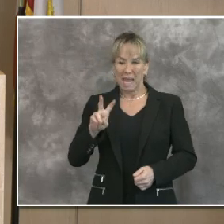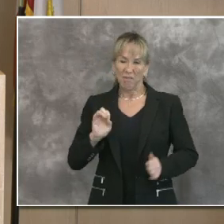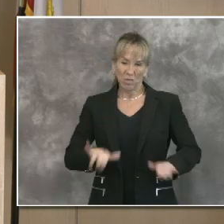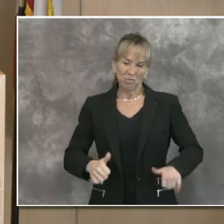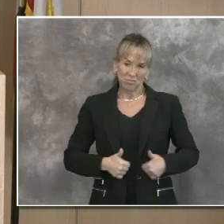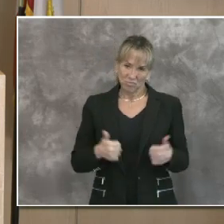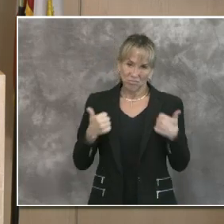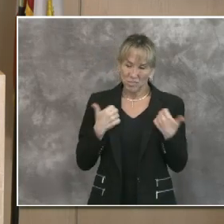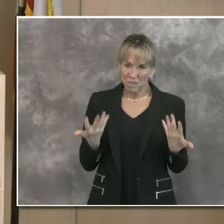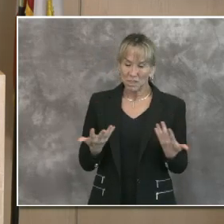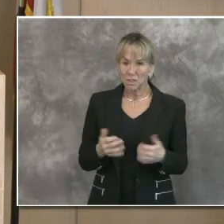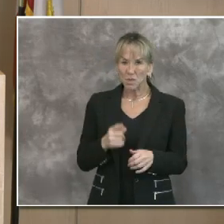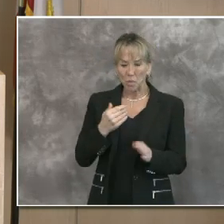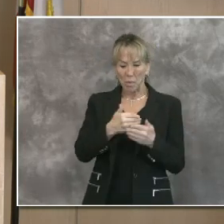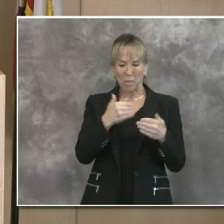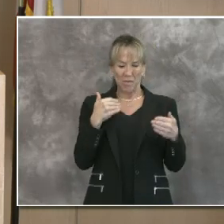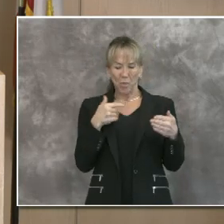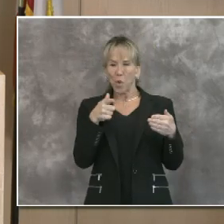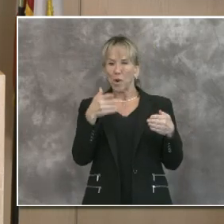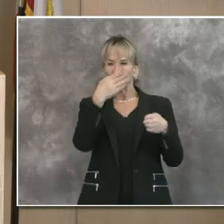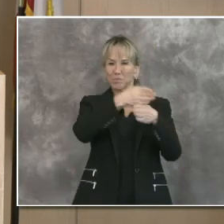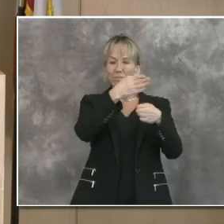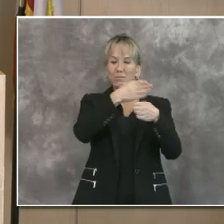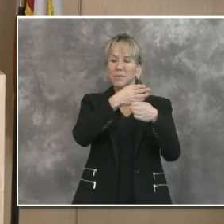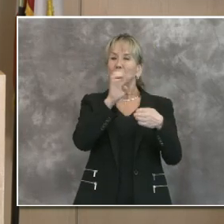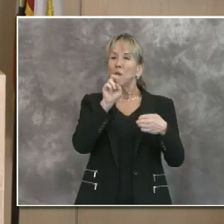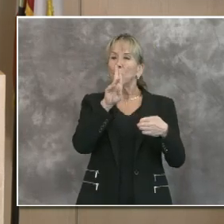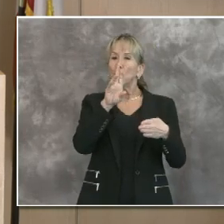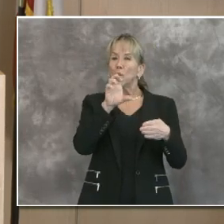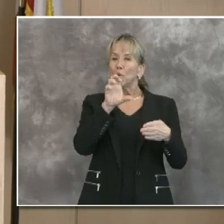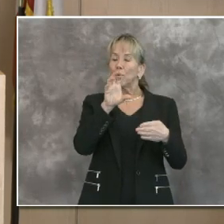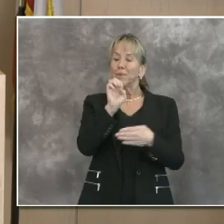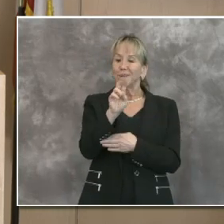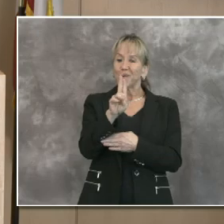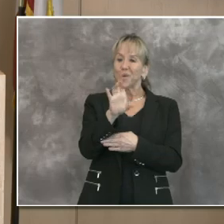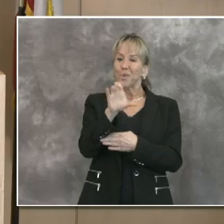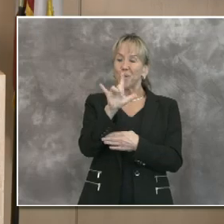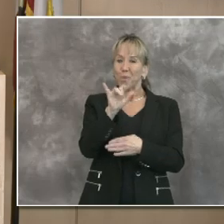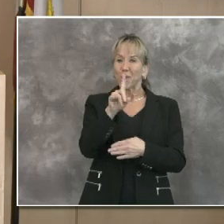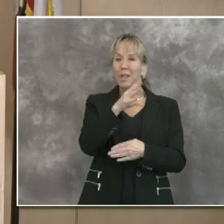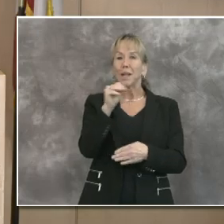So it's just before Euclid and Imperial. Thank you.